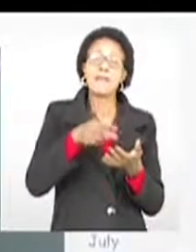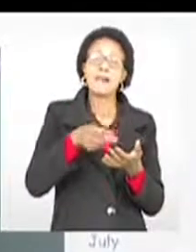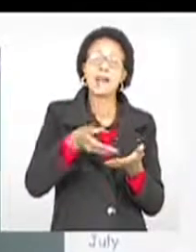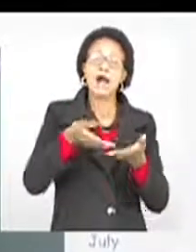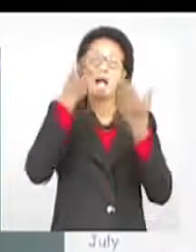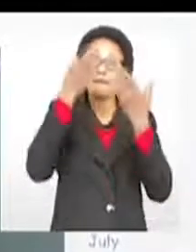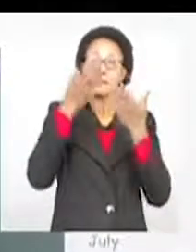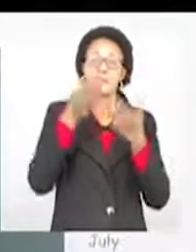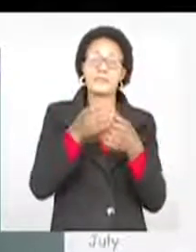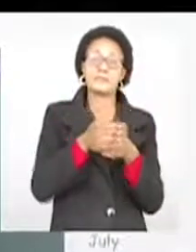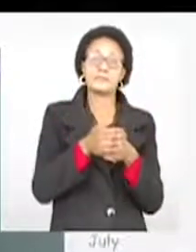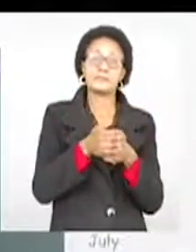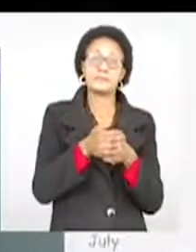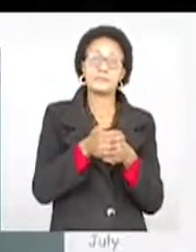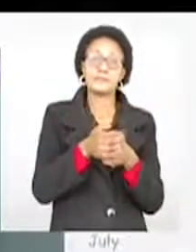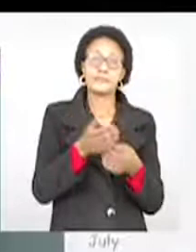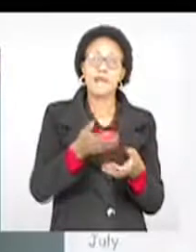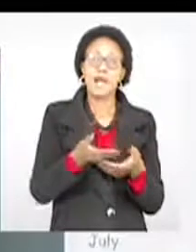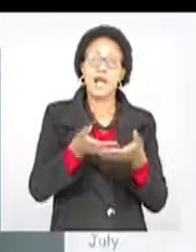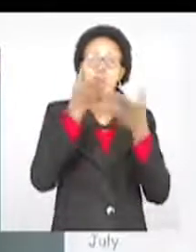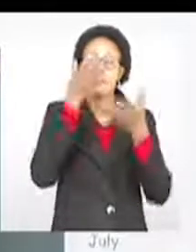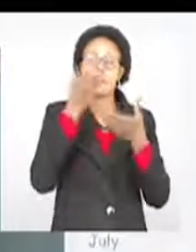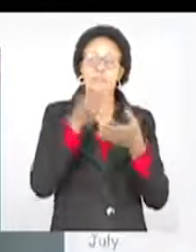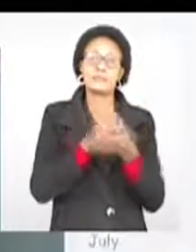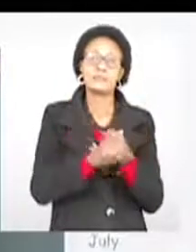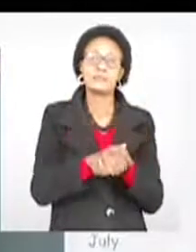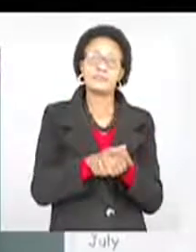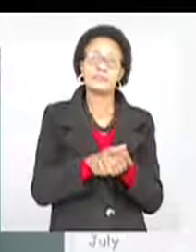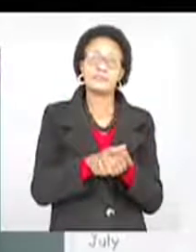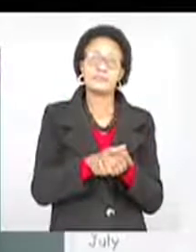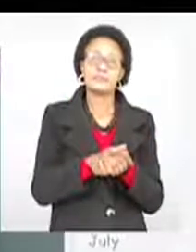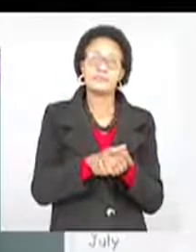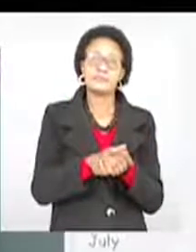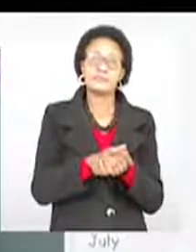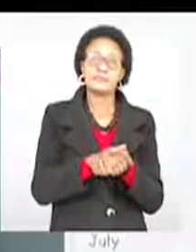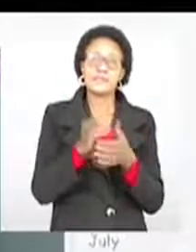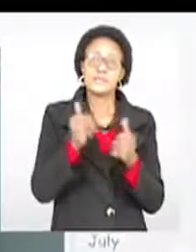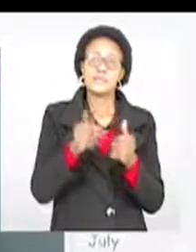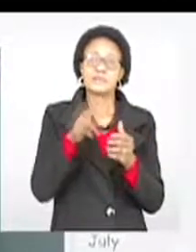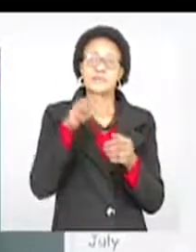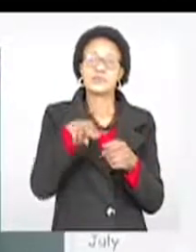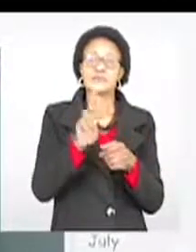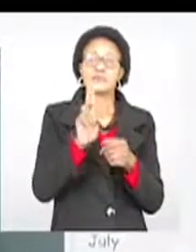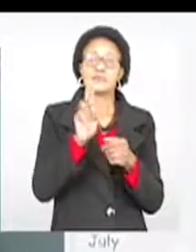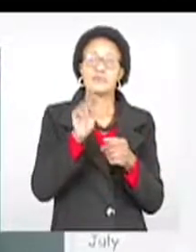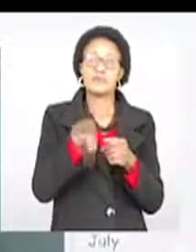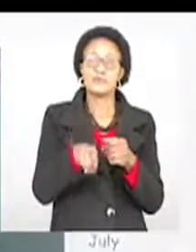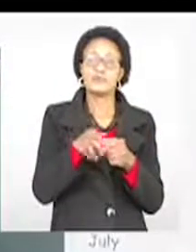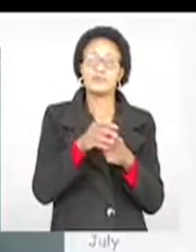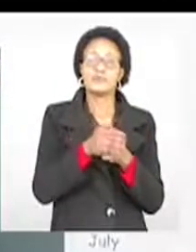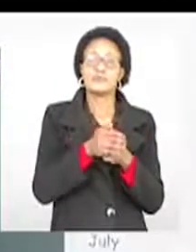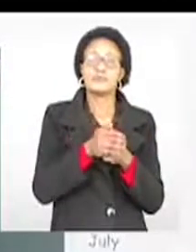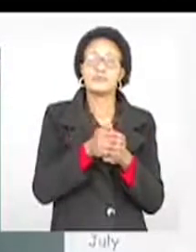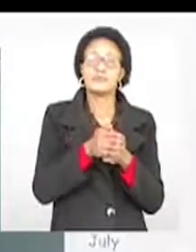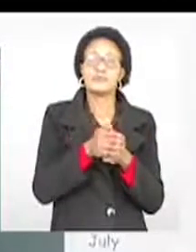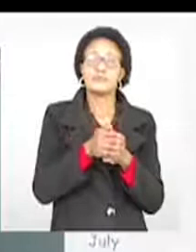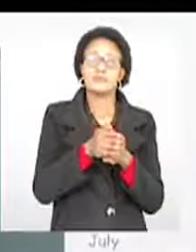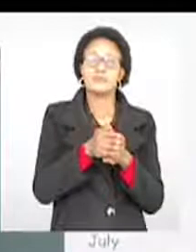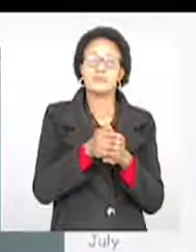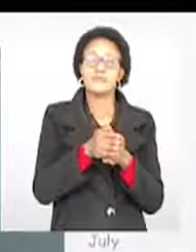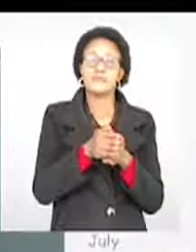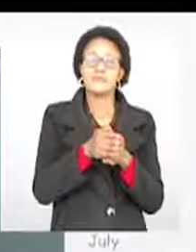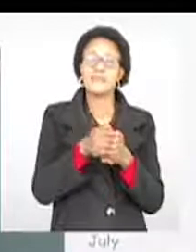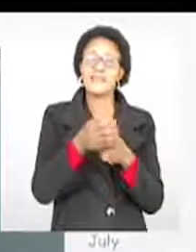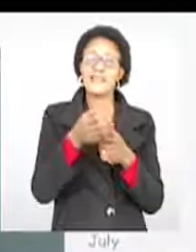up. Very good. But apart from the word up, in a town, you will always